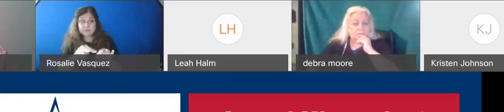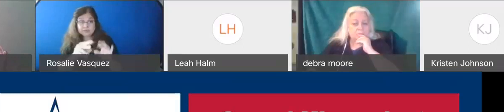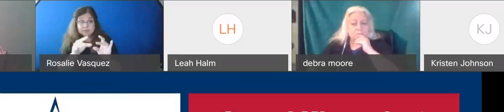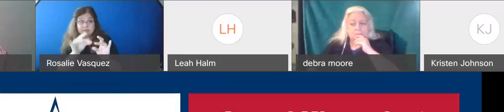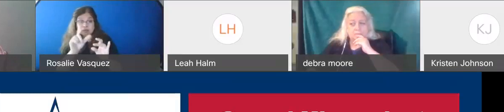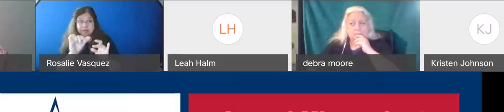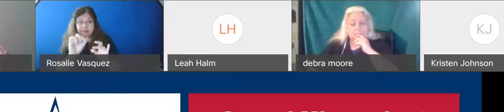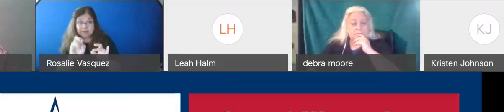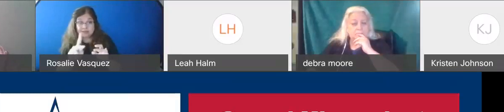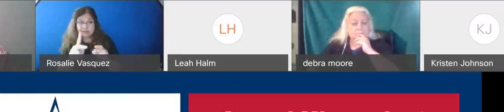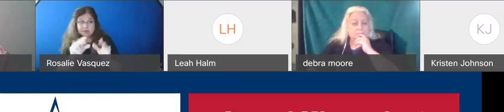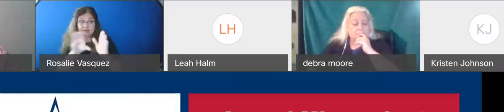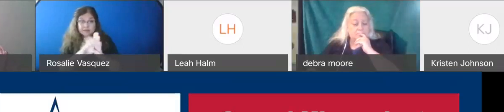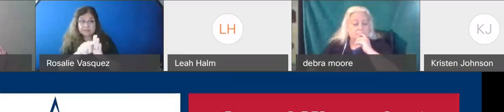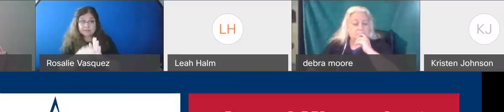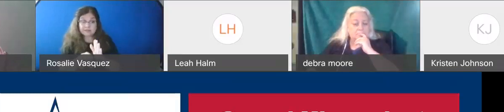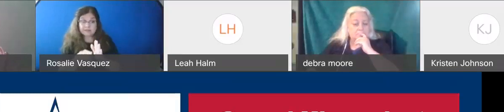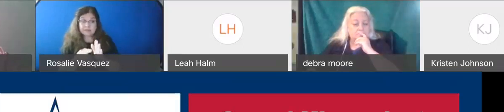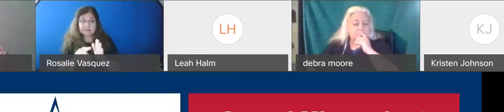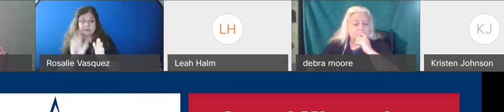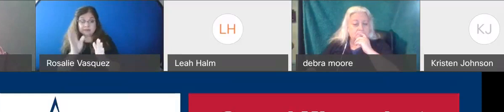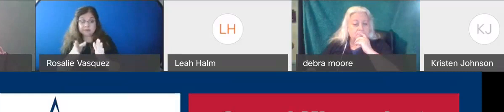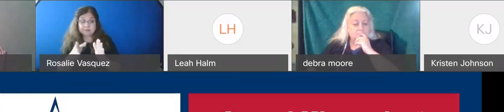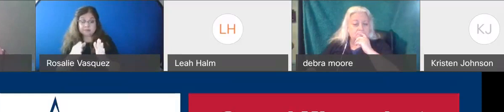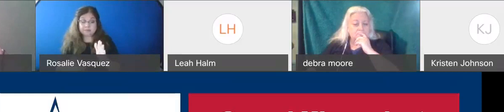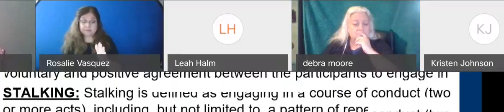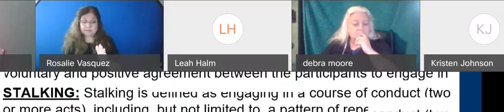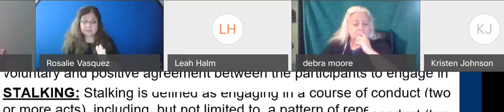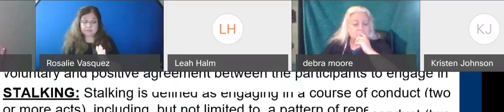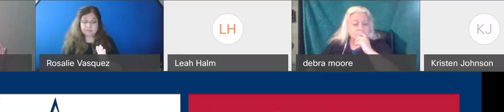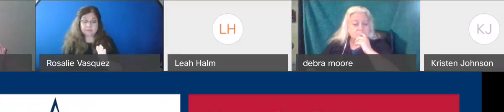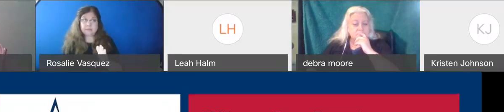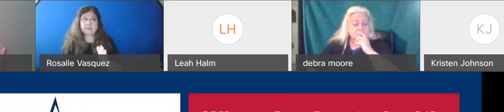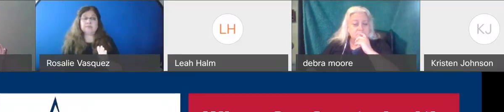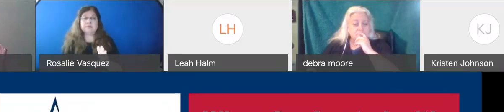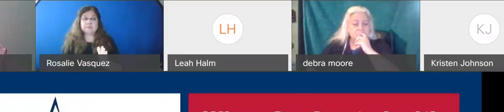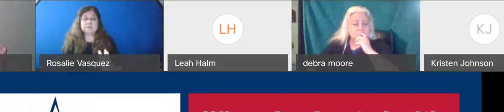is directly linking to the policy.